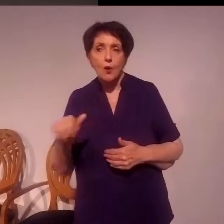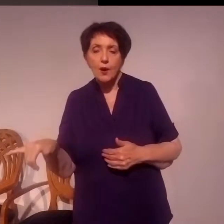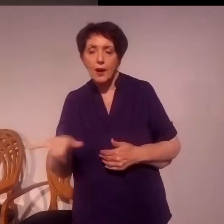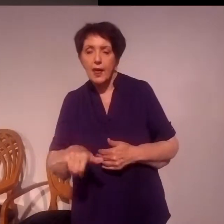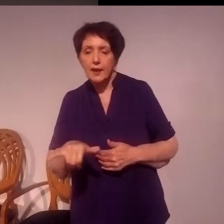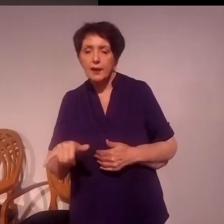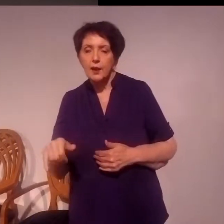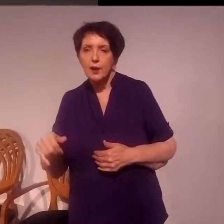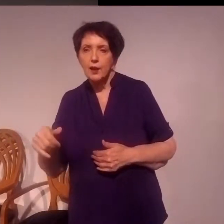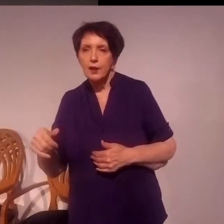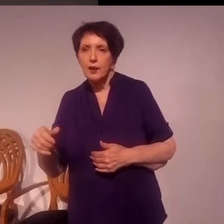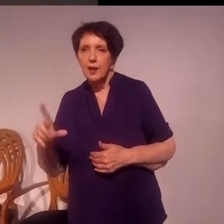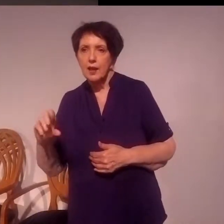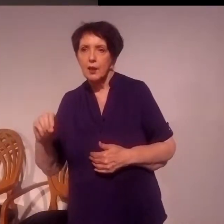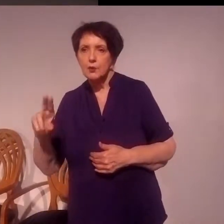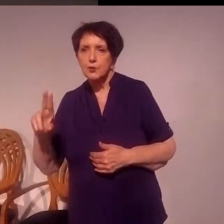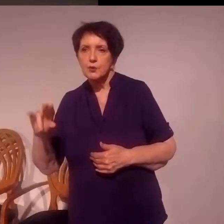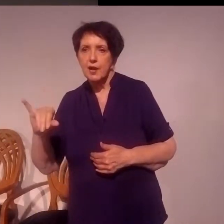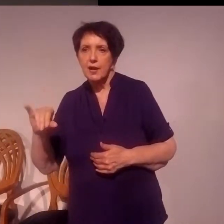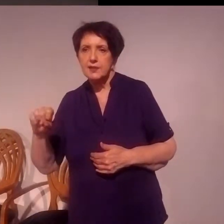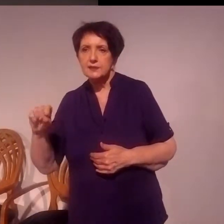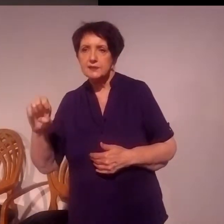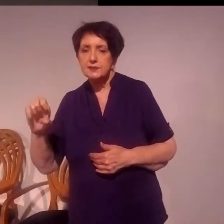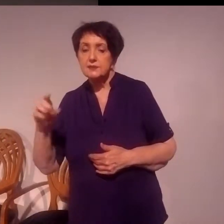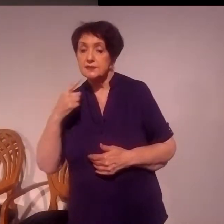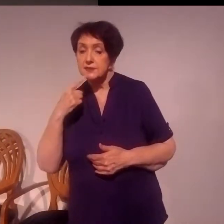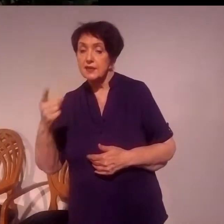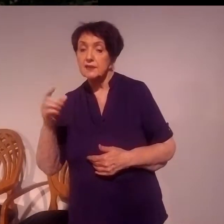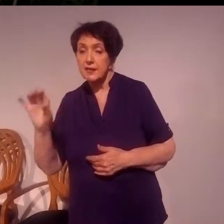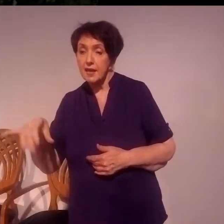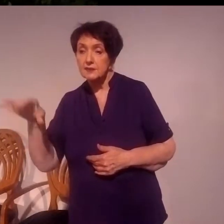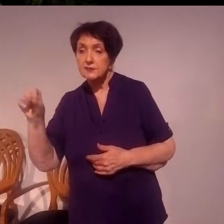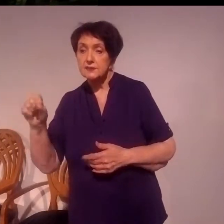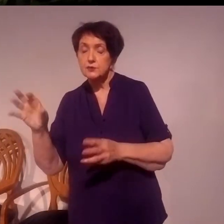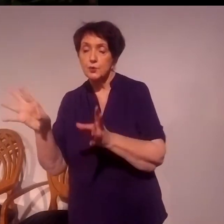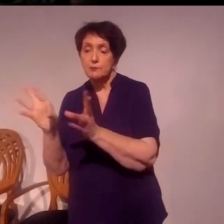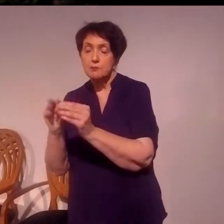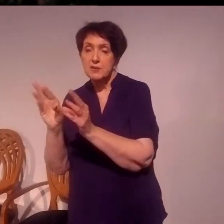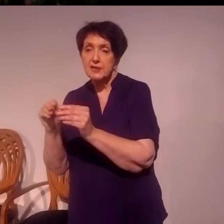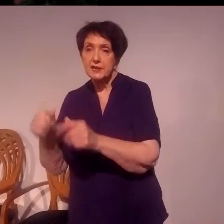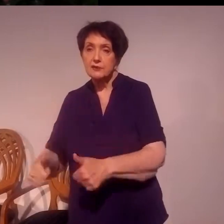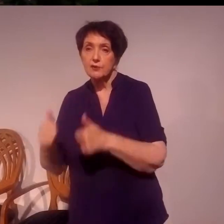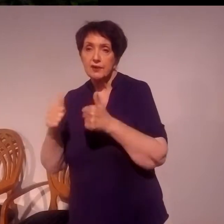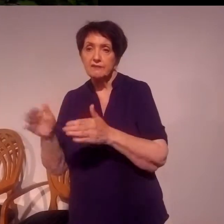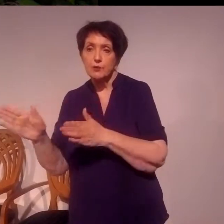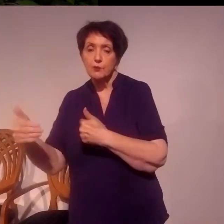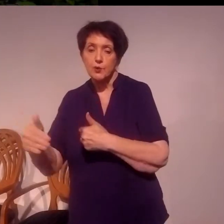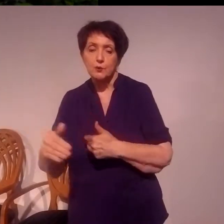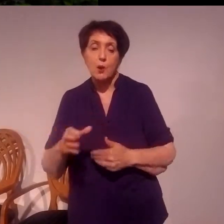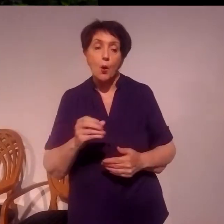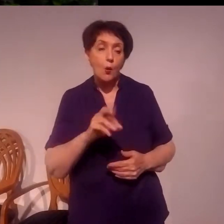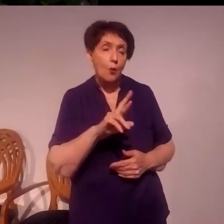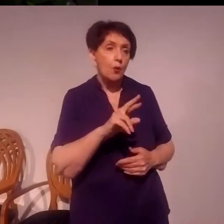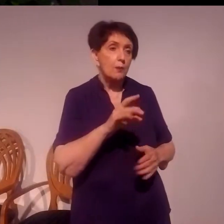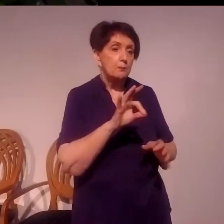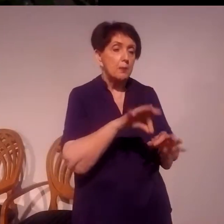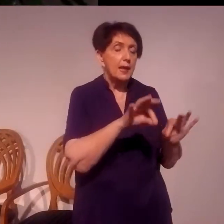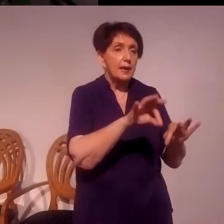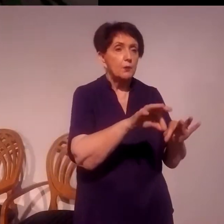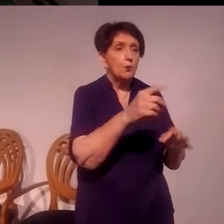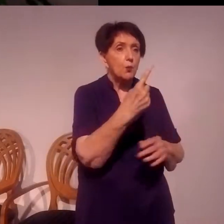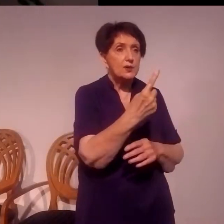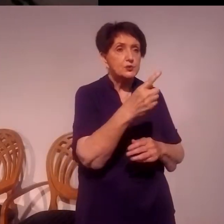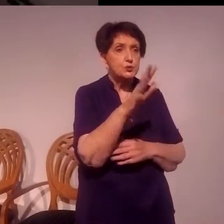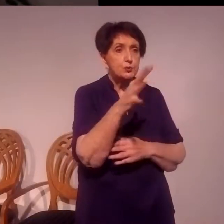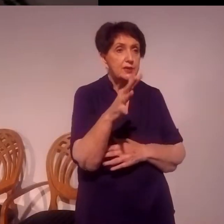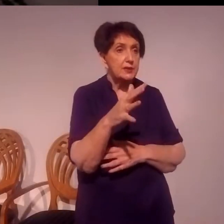did, said yes to a little meeting in our living room, or we say, I want to plant one tree, what will happen?